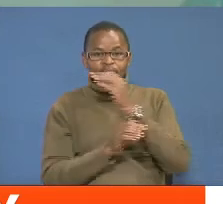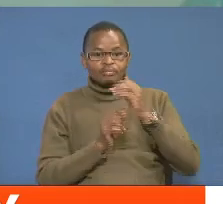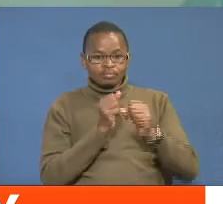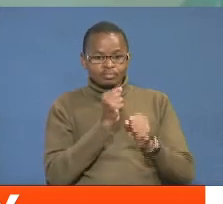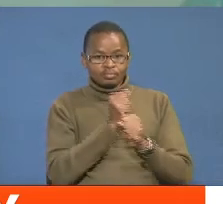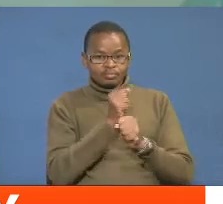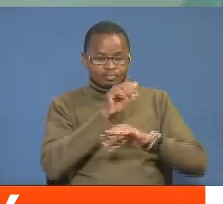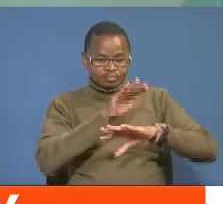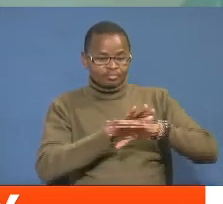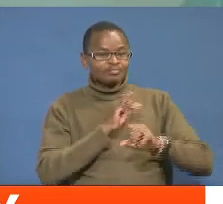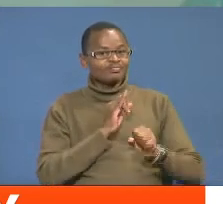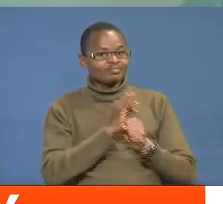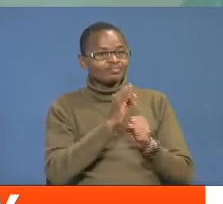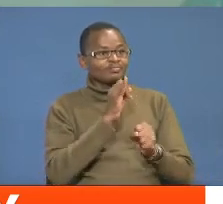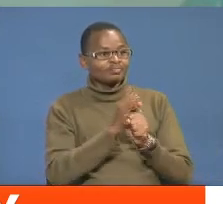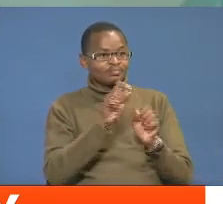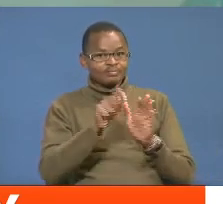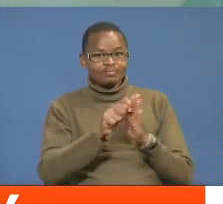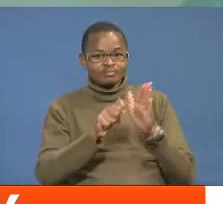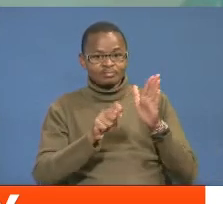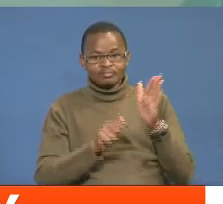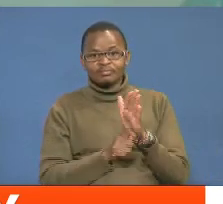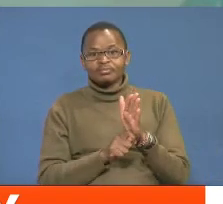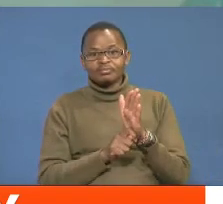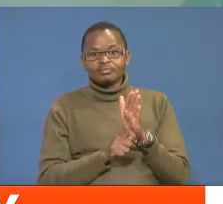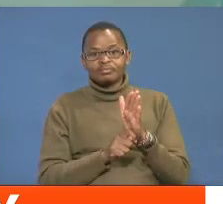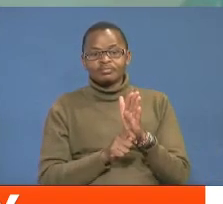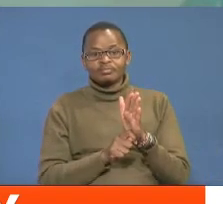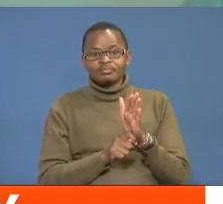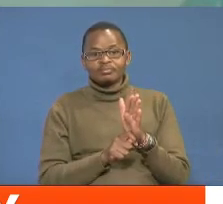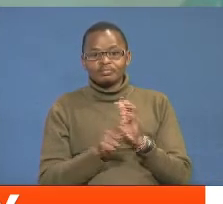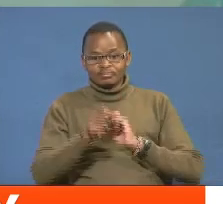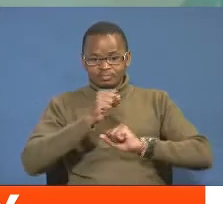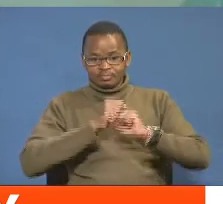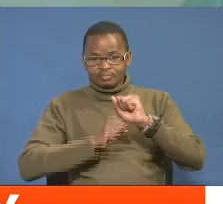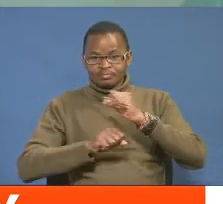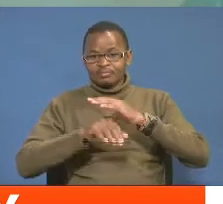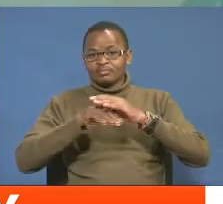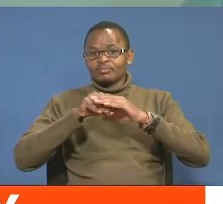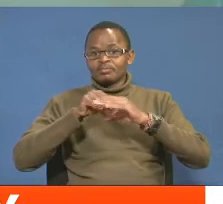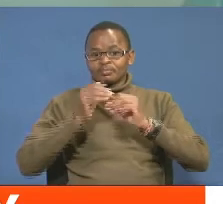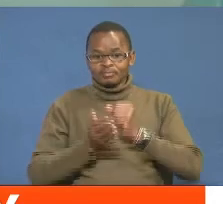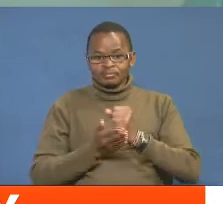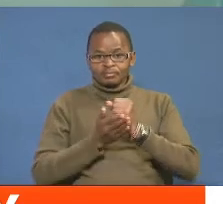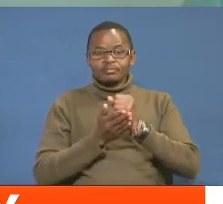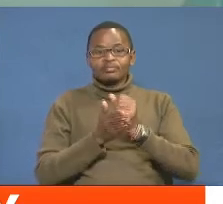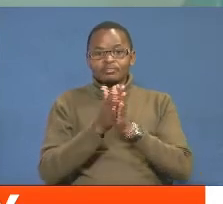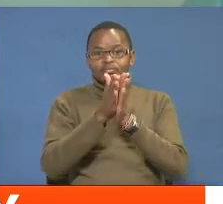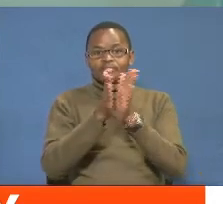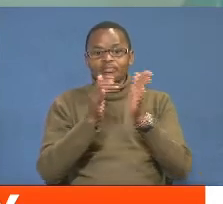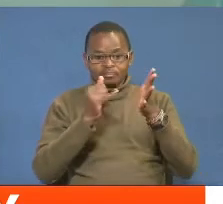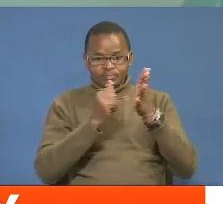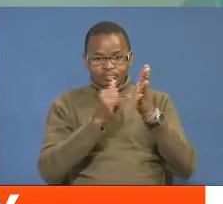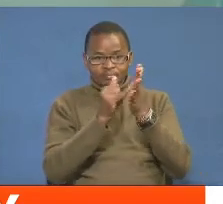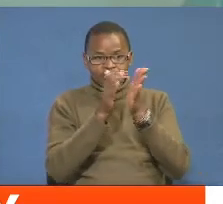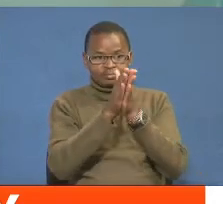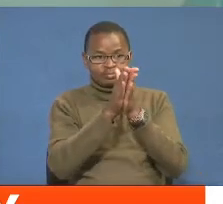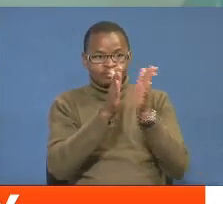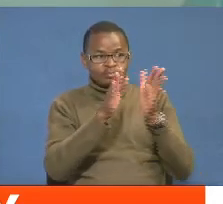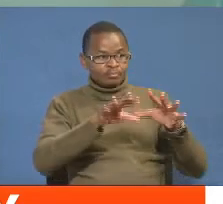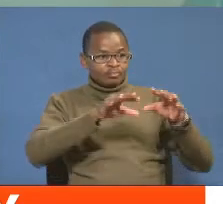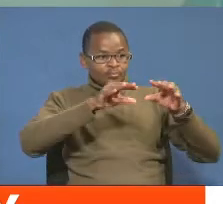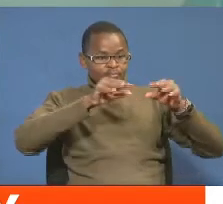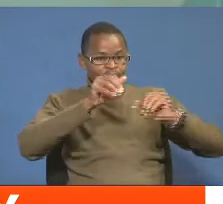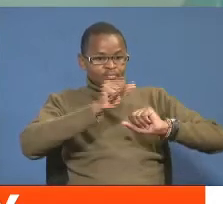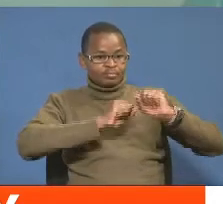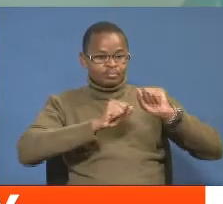a good job in terms of putting strict measures out there to help the public. And it's up to the public to really take